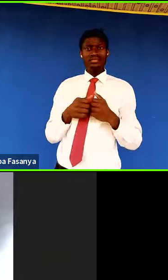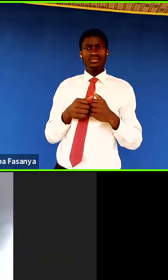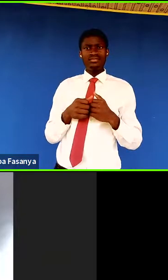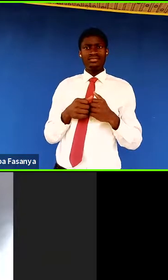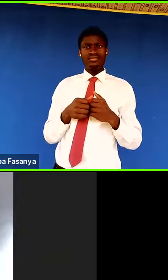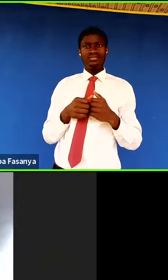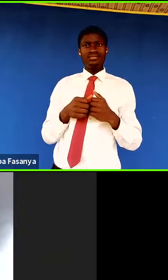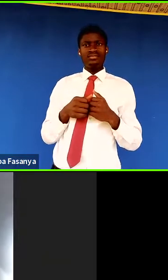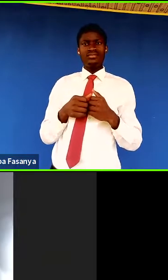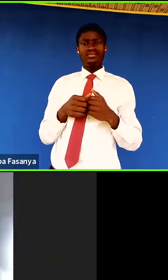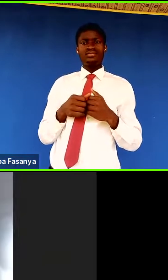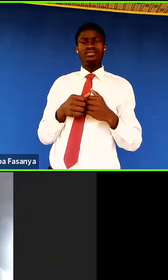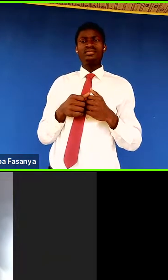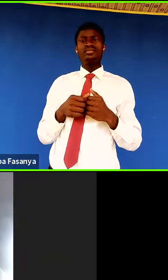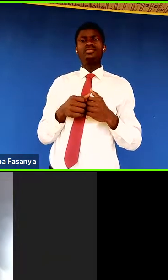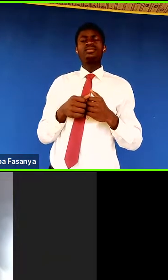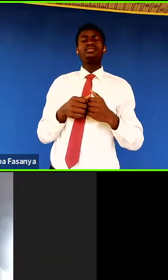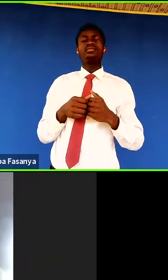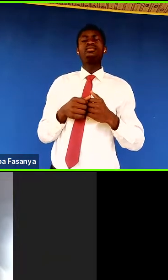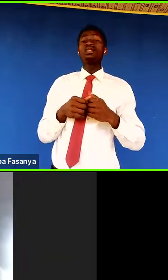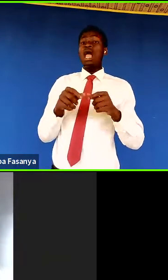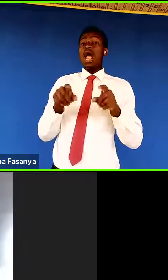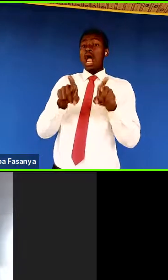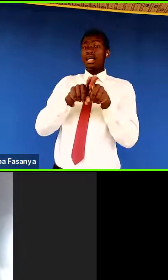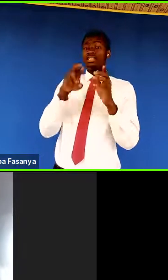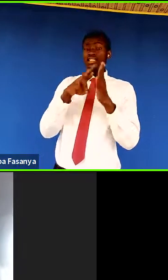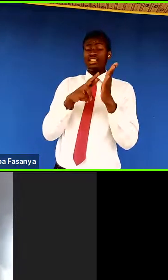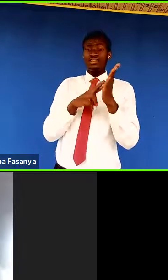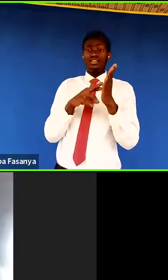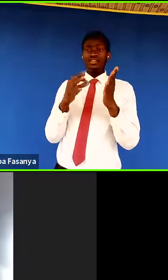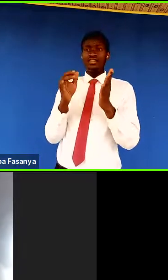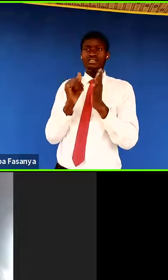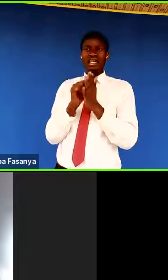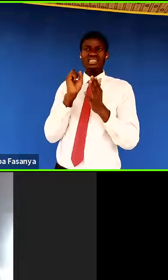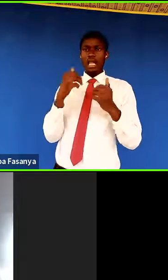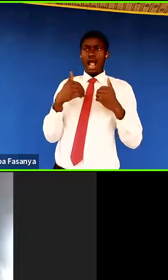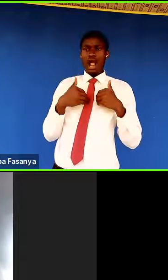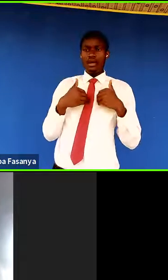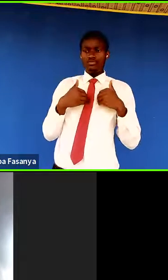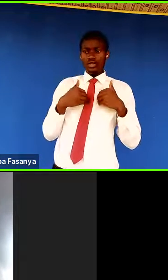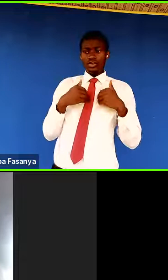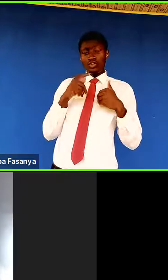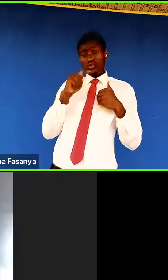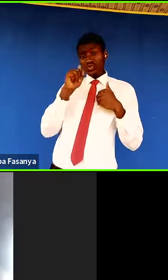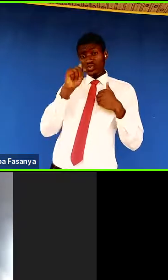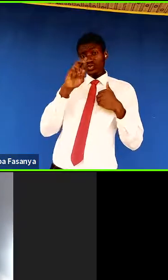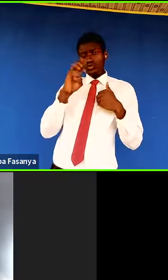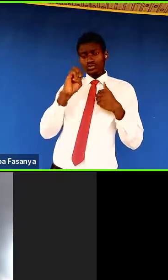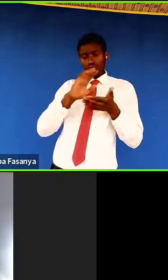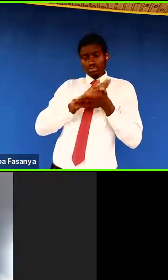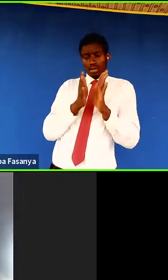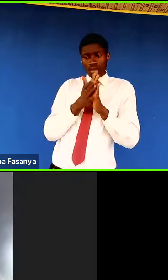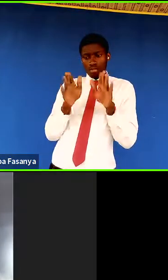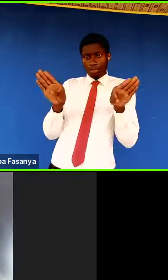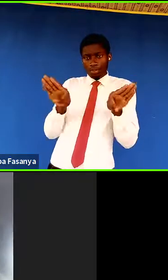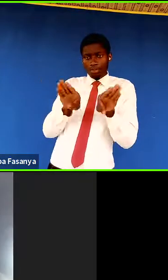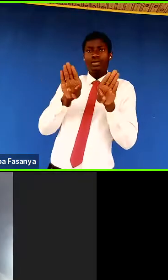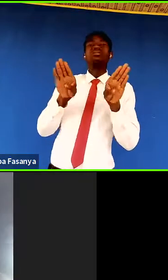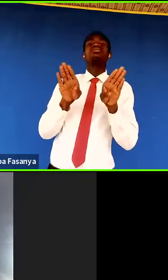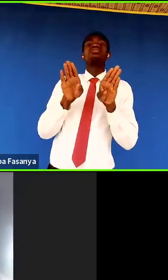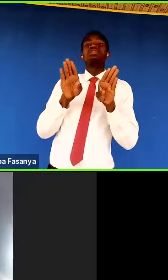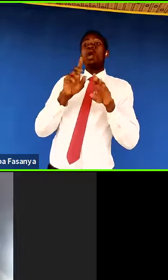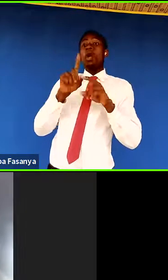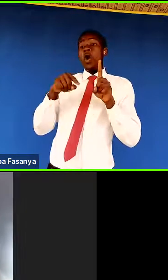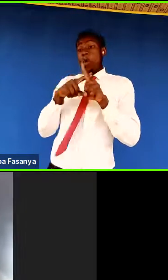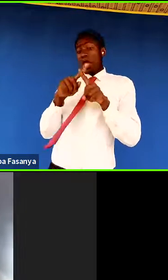is the tube. So as a result of that, you have blockage of the tube. And when you have blockage of both tubes, what happens is that the sperm and the